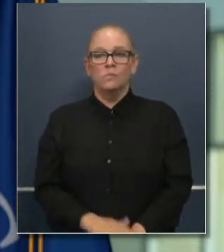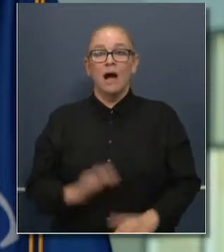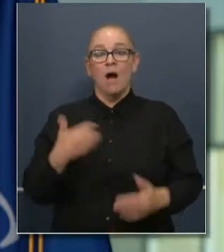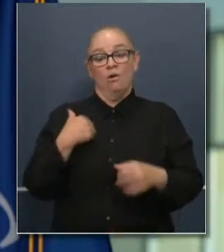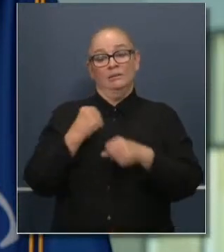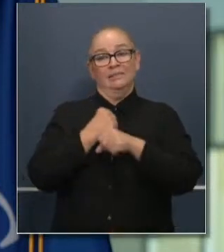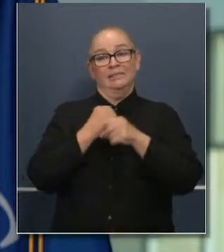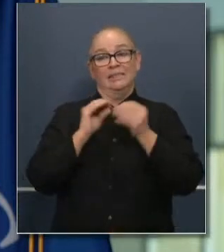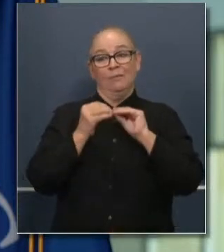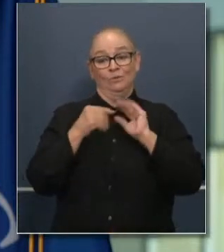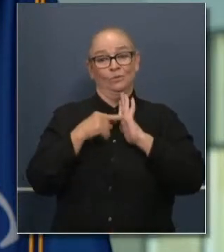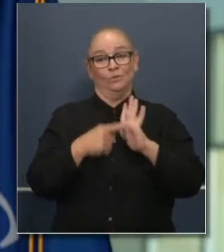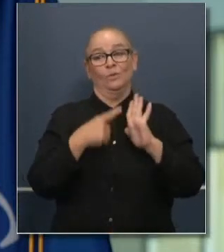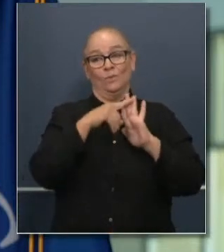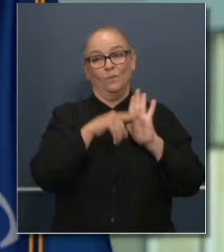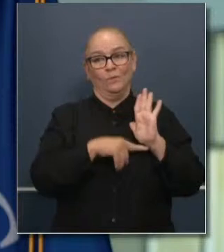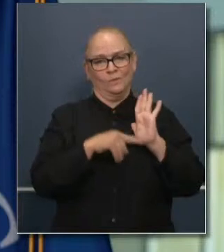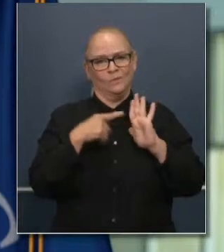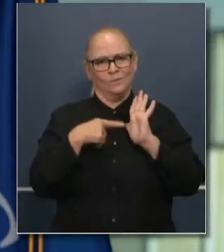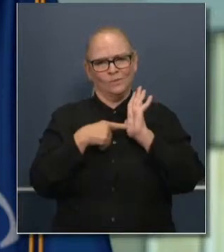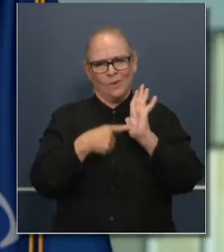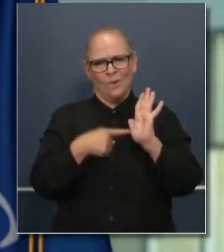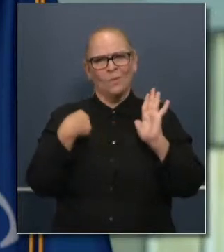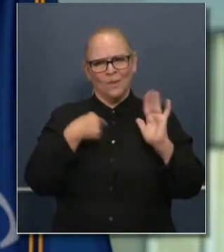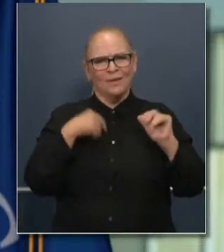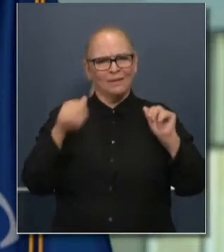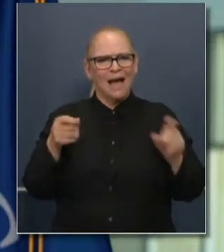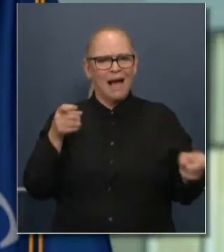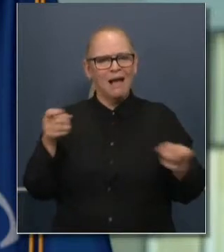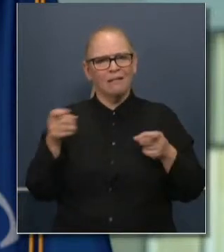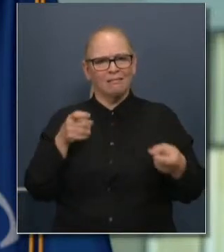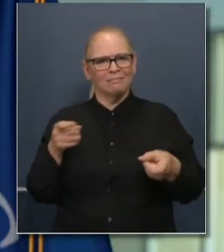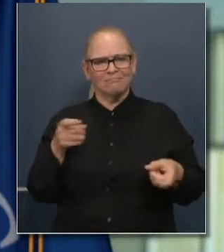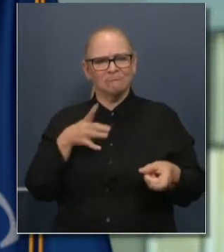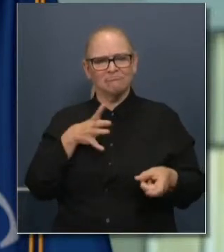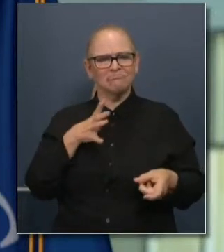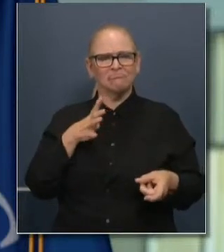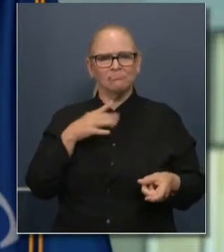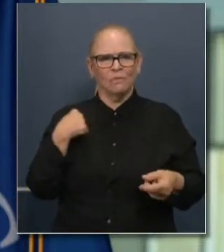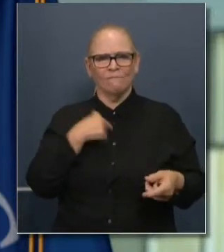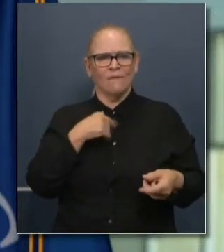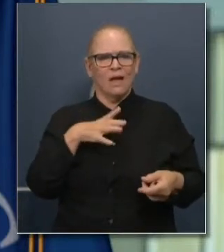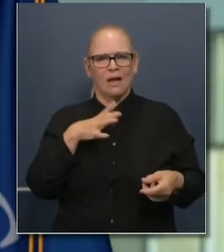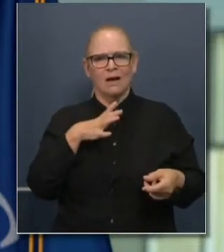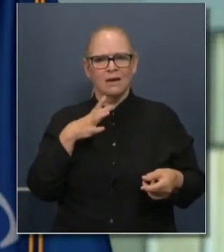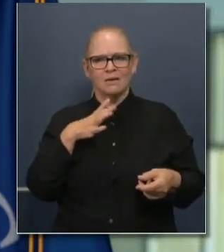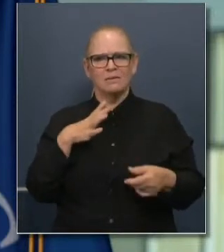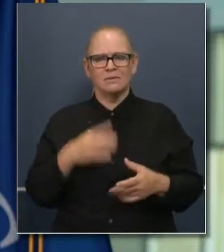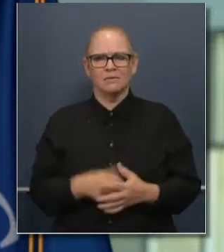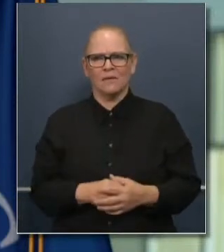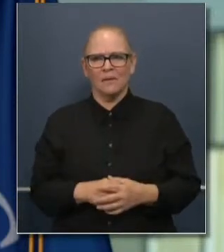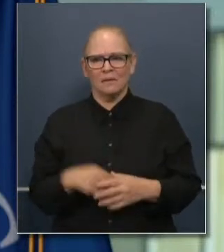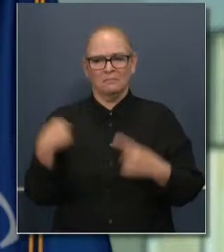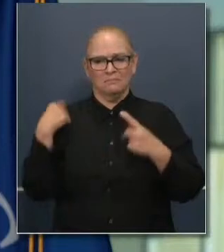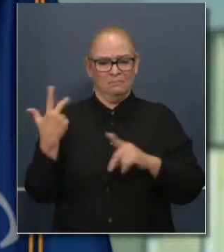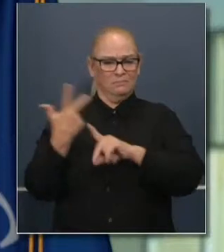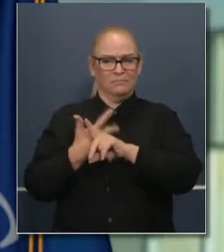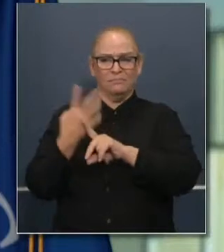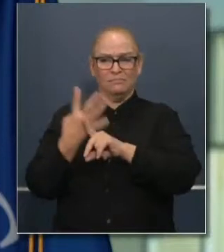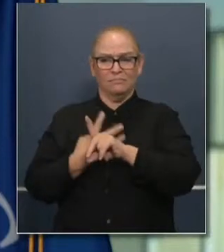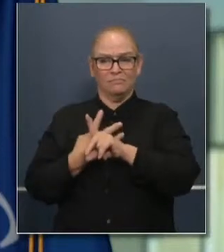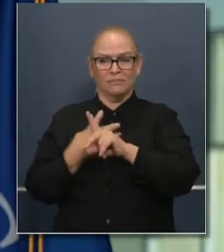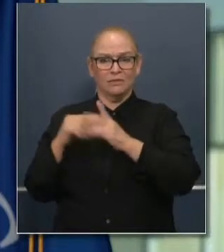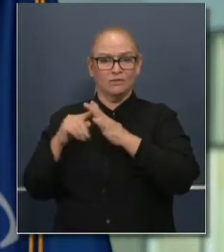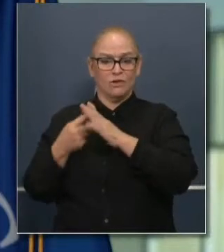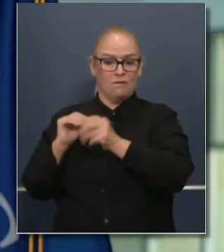numbers that we experienced, the ability over the course of the pandemic going back many, many months, we never